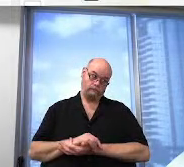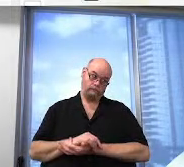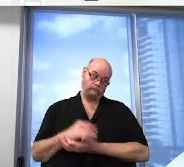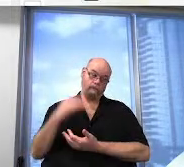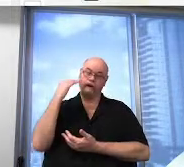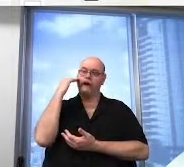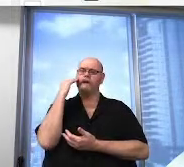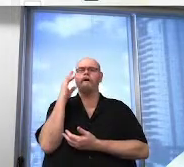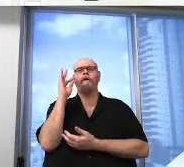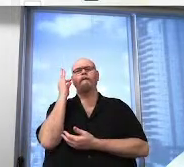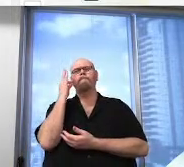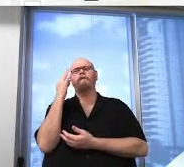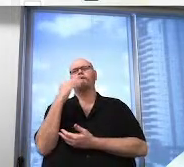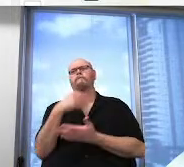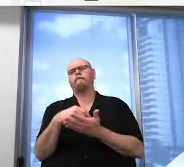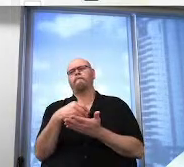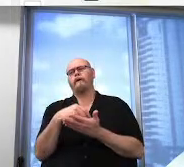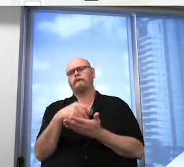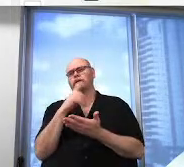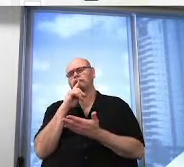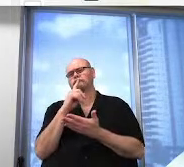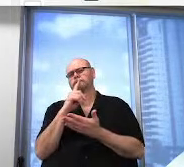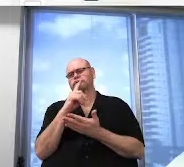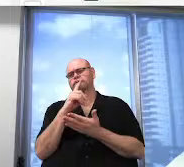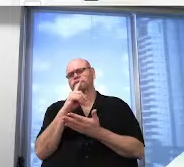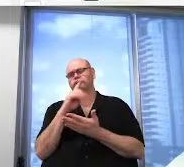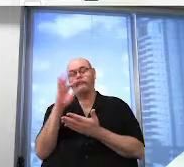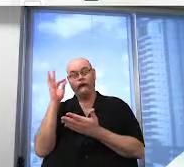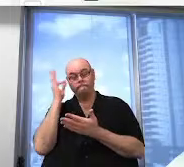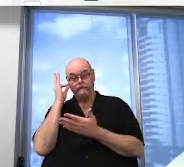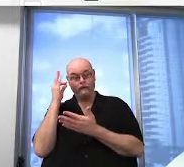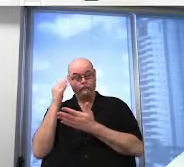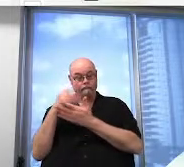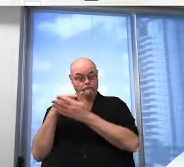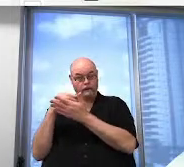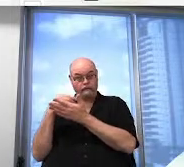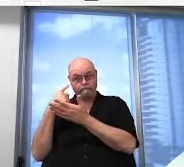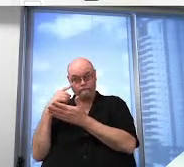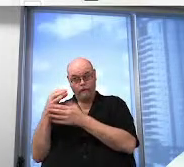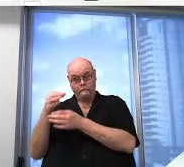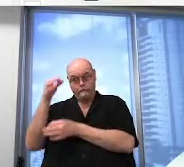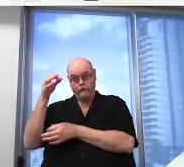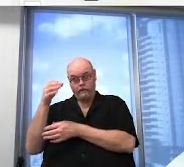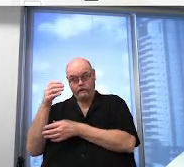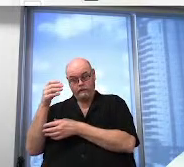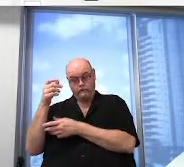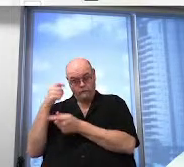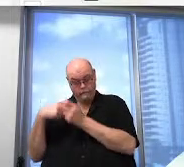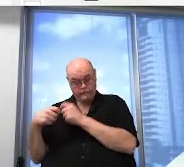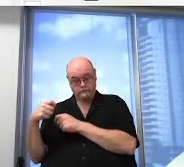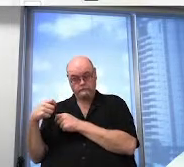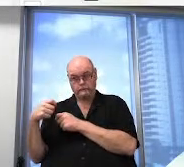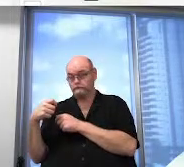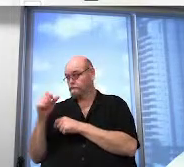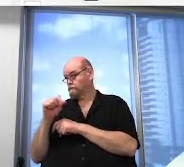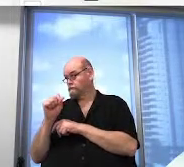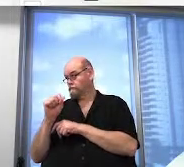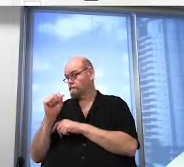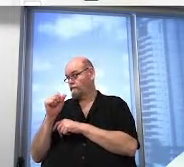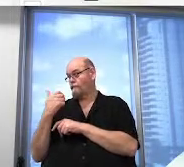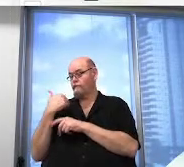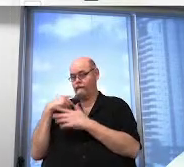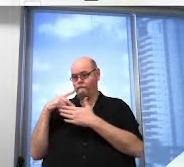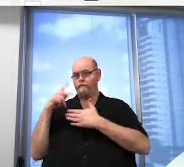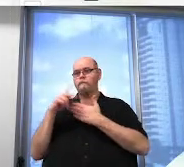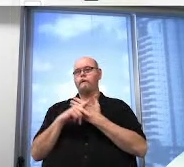Okay, and I know the federal funding is also, there's federal funds for pole replacements.